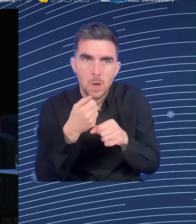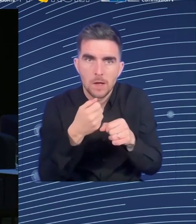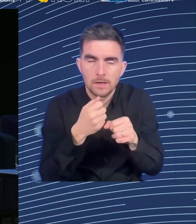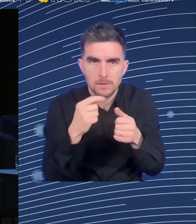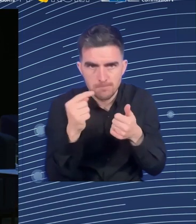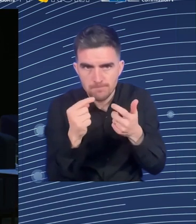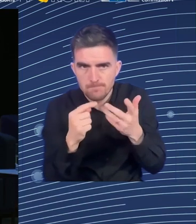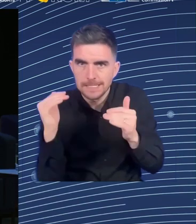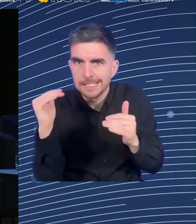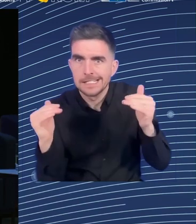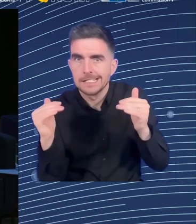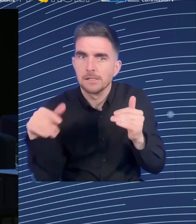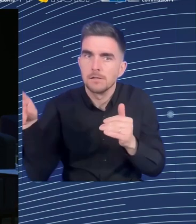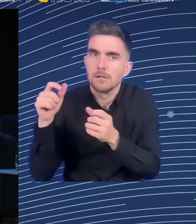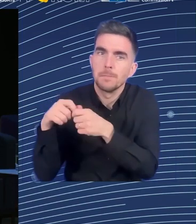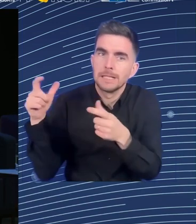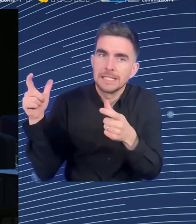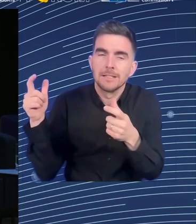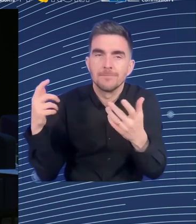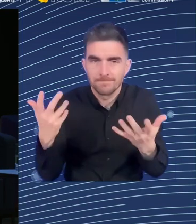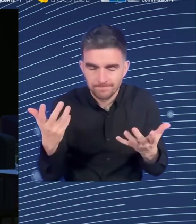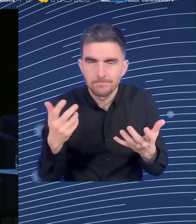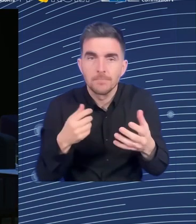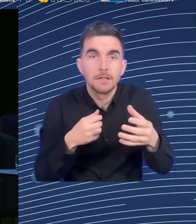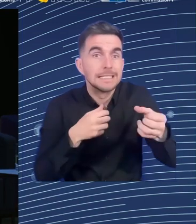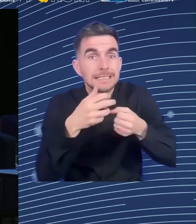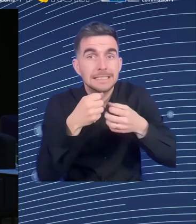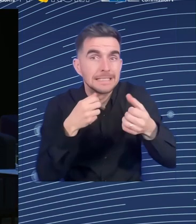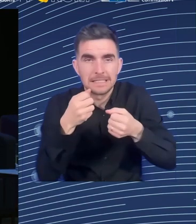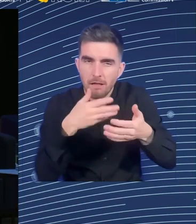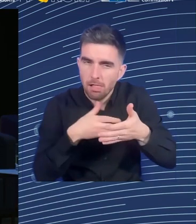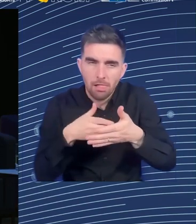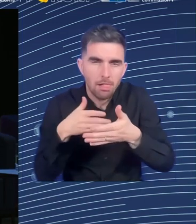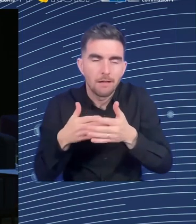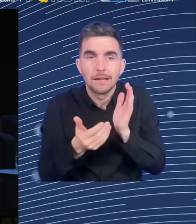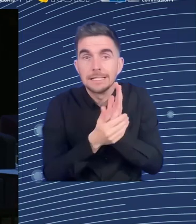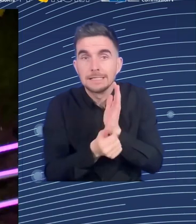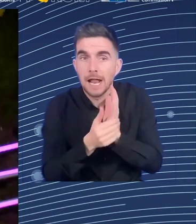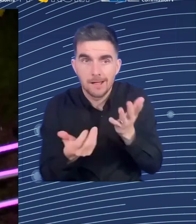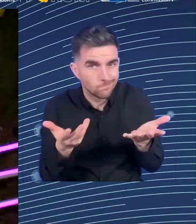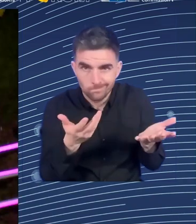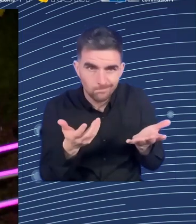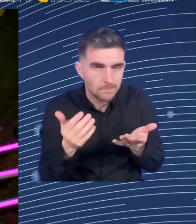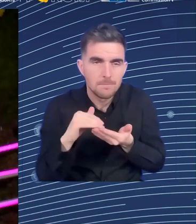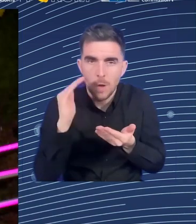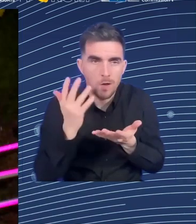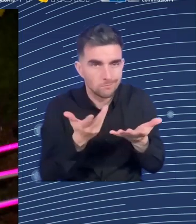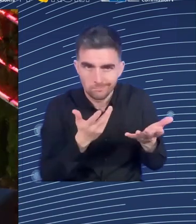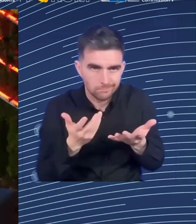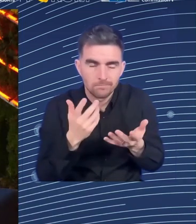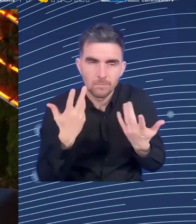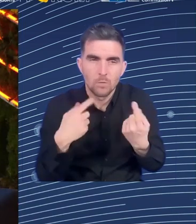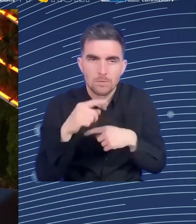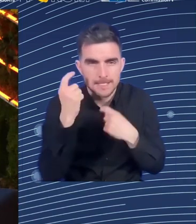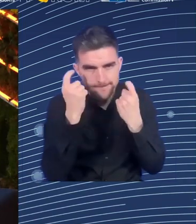Some of these could be directly linked with the skill shortage in the labor market, and some would be less. Thank you. Thank you very